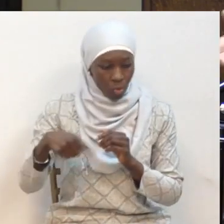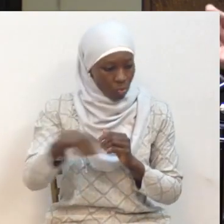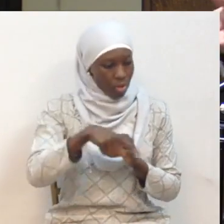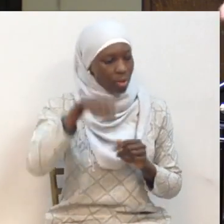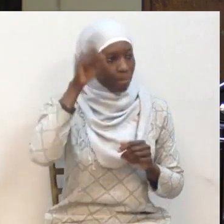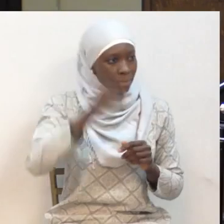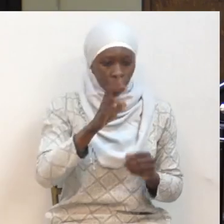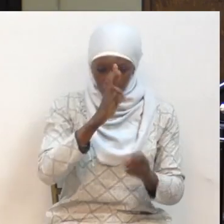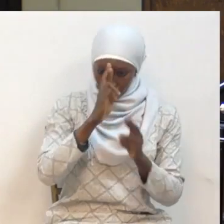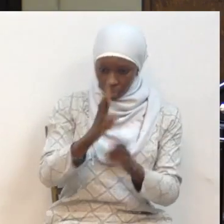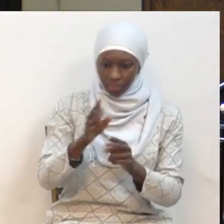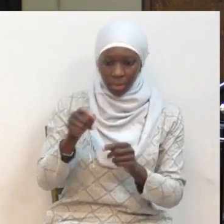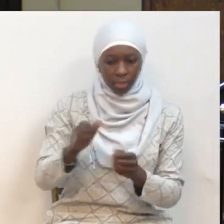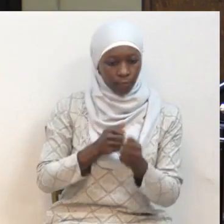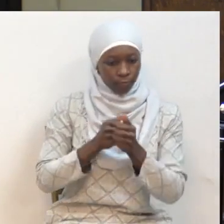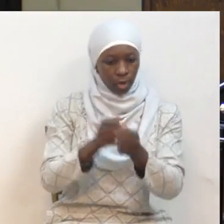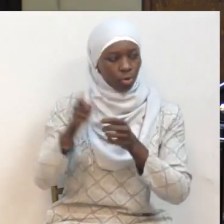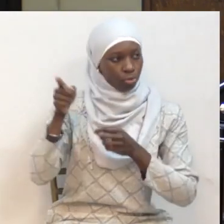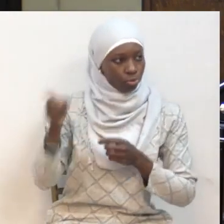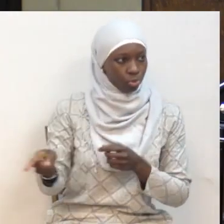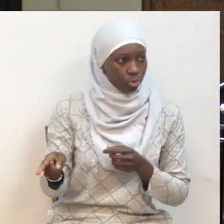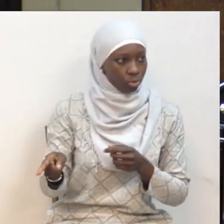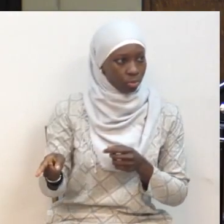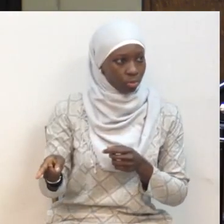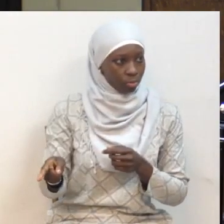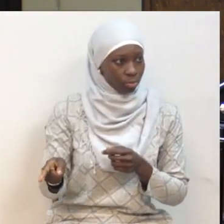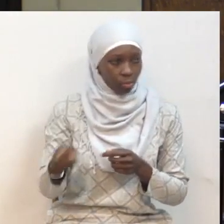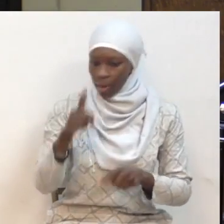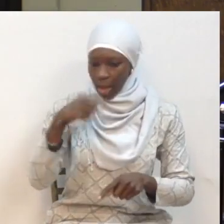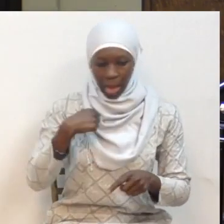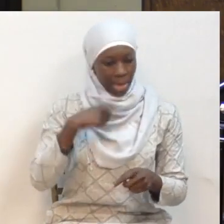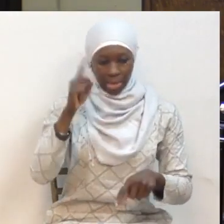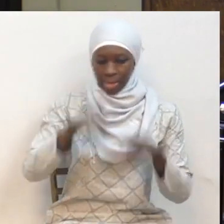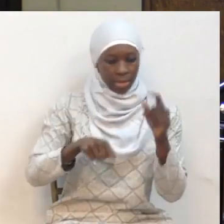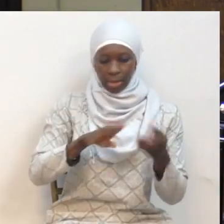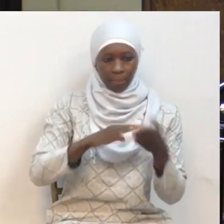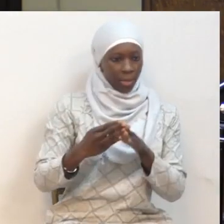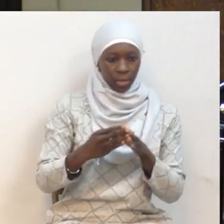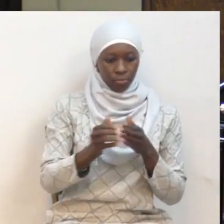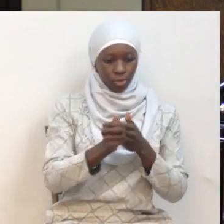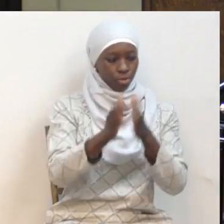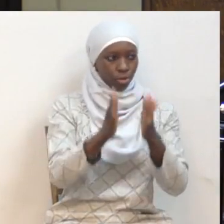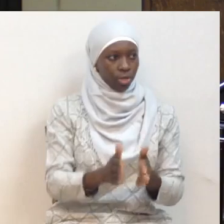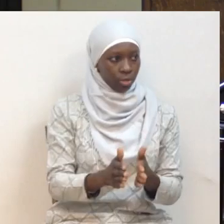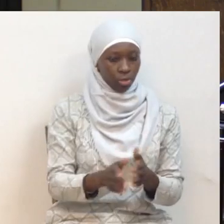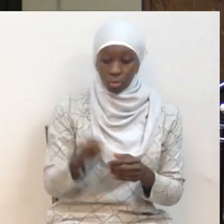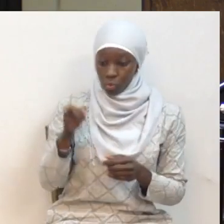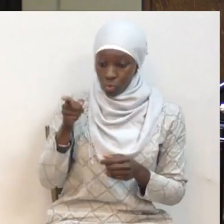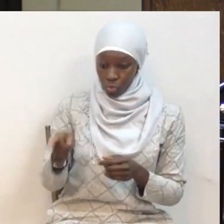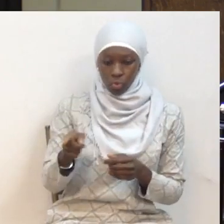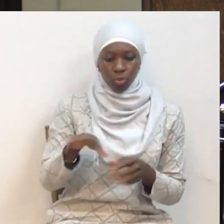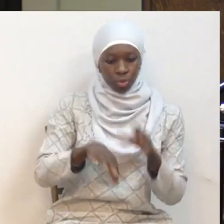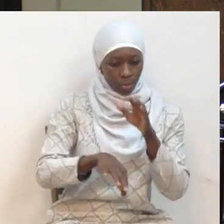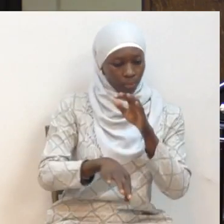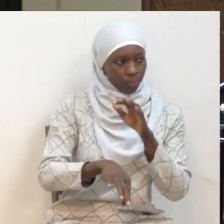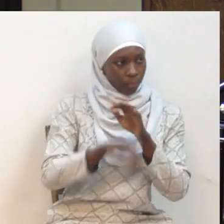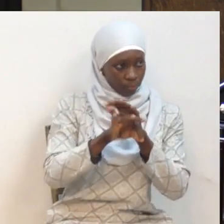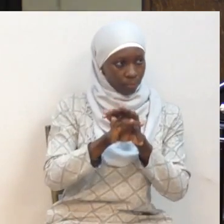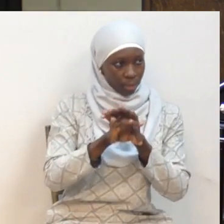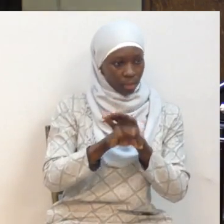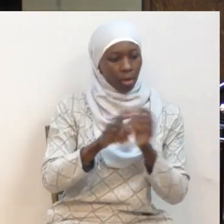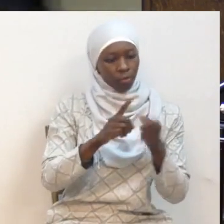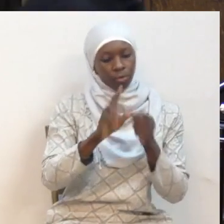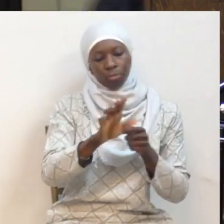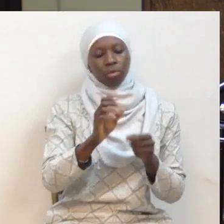then the rest of the companions followed through. These were the leaders of the Ansar and the Muhajirin. And this